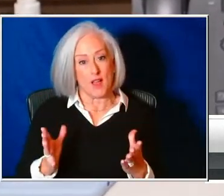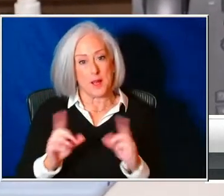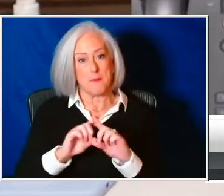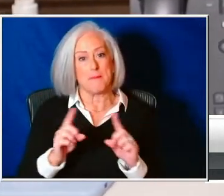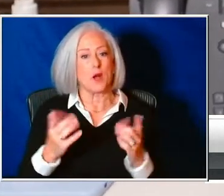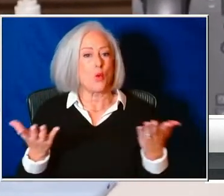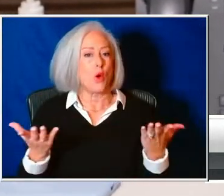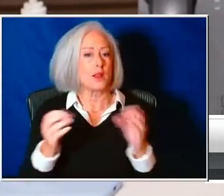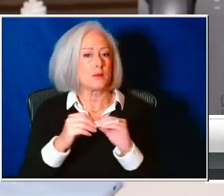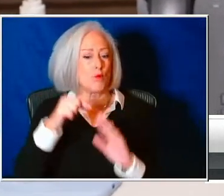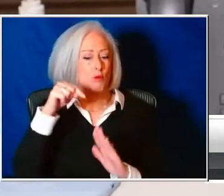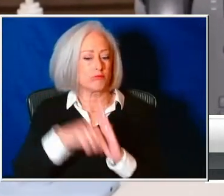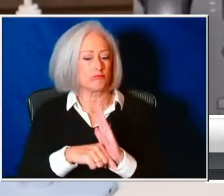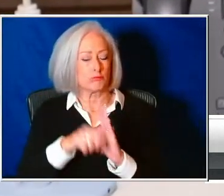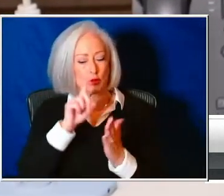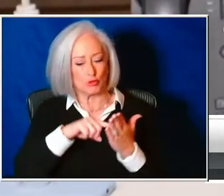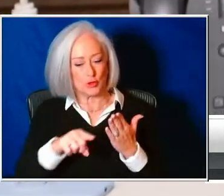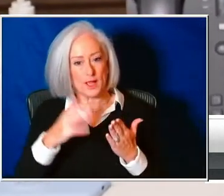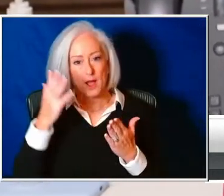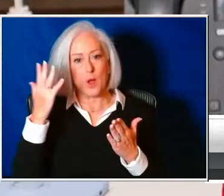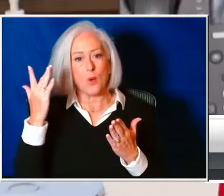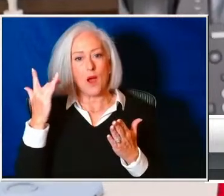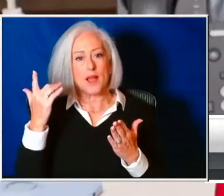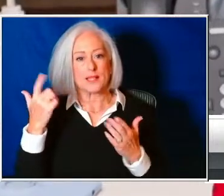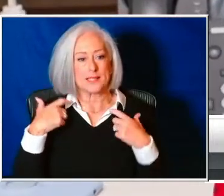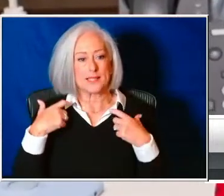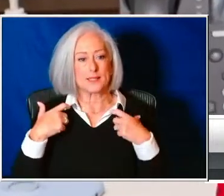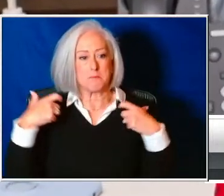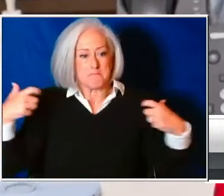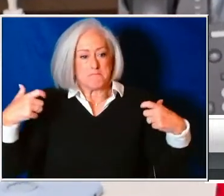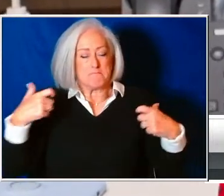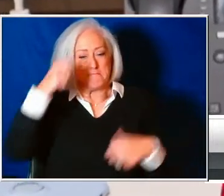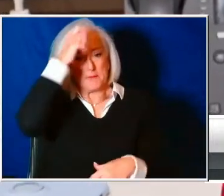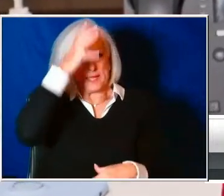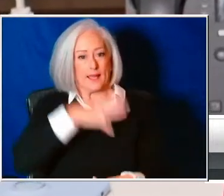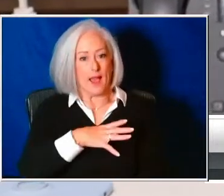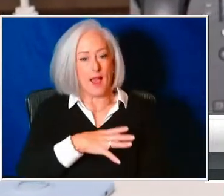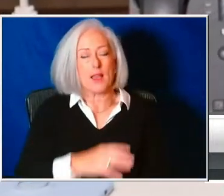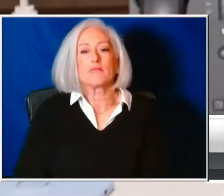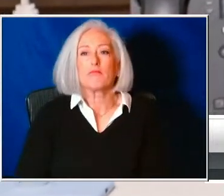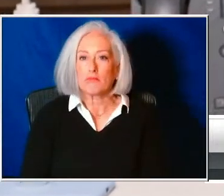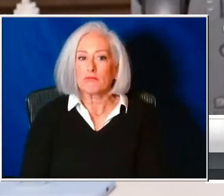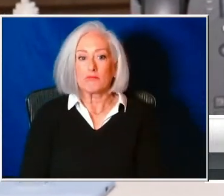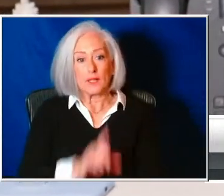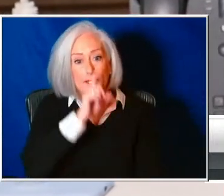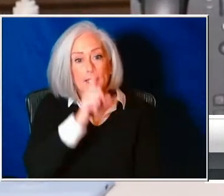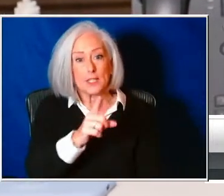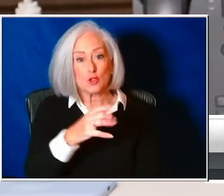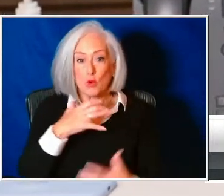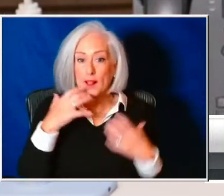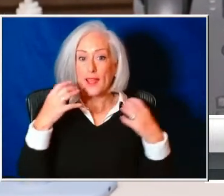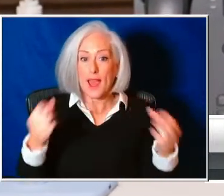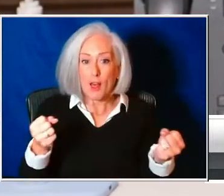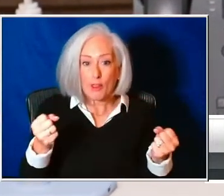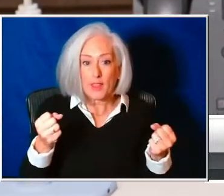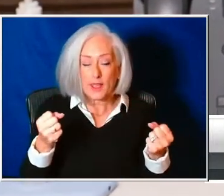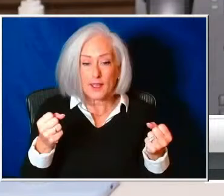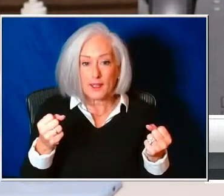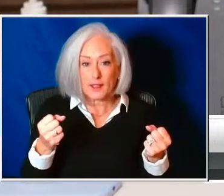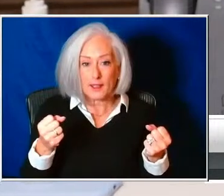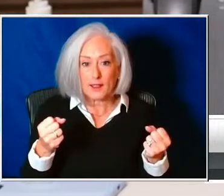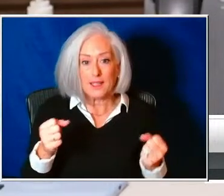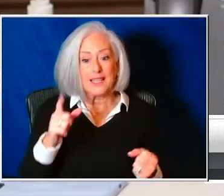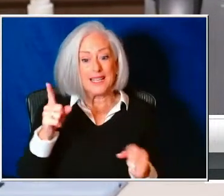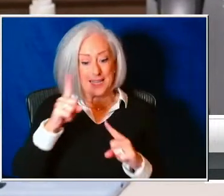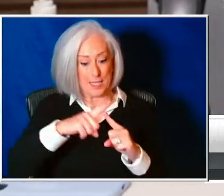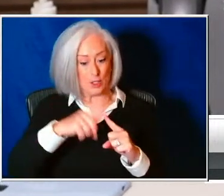because he's this big barrel-chested guy. And turns out he's really healthy. And he got a 0, which is